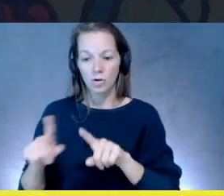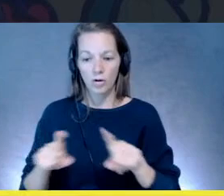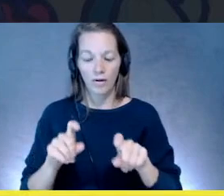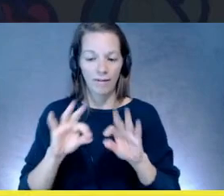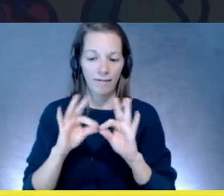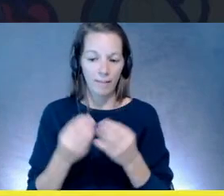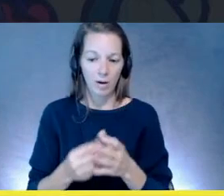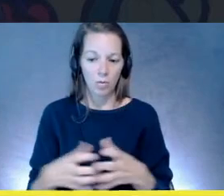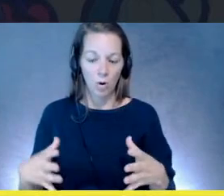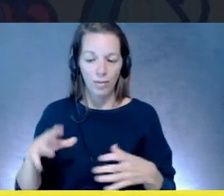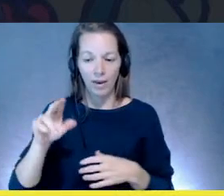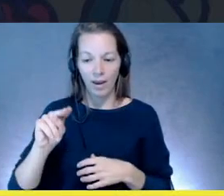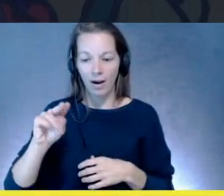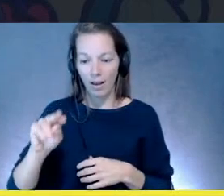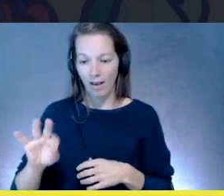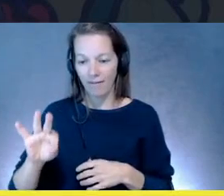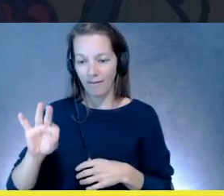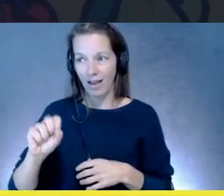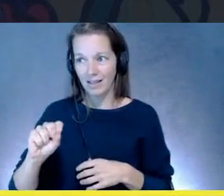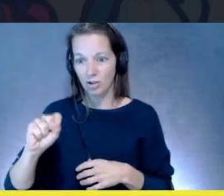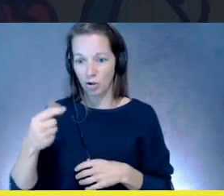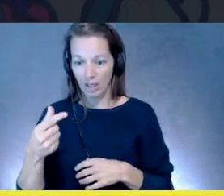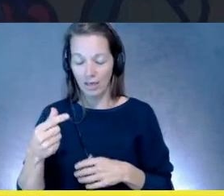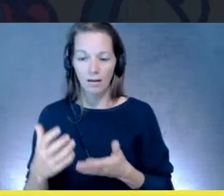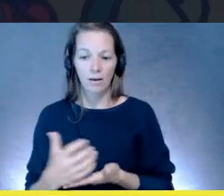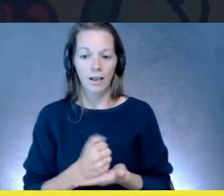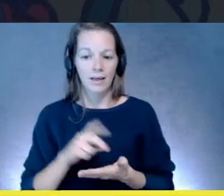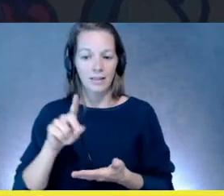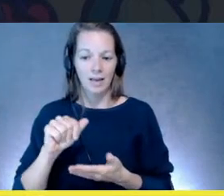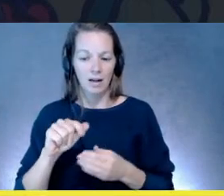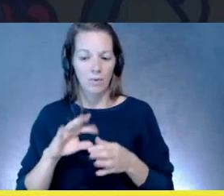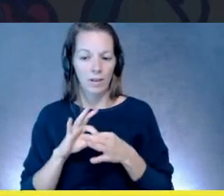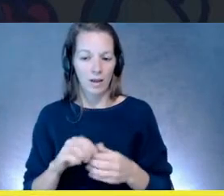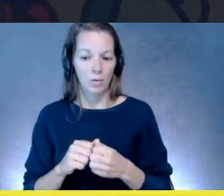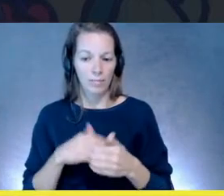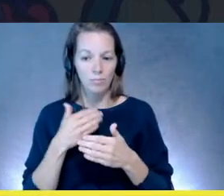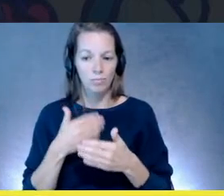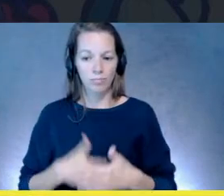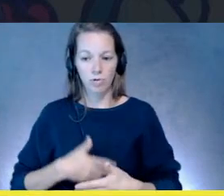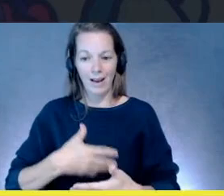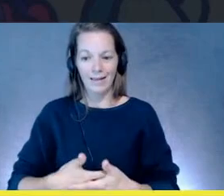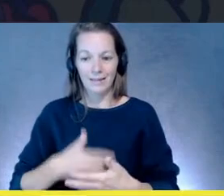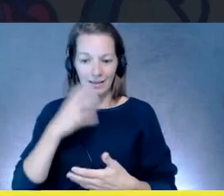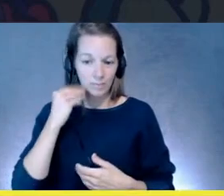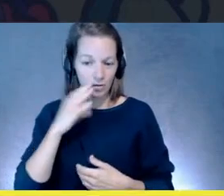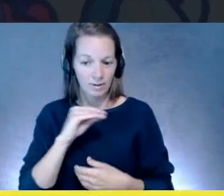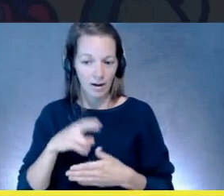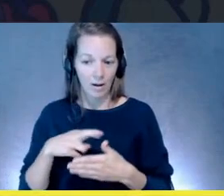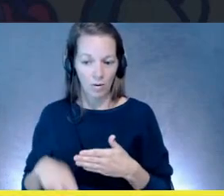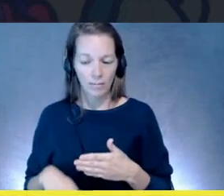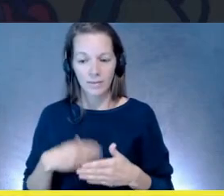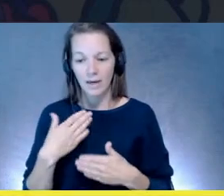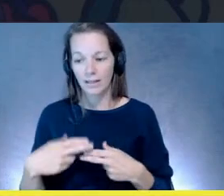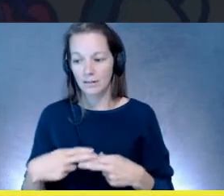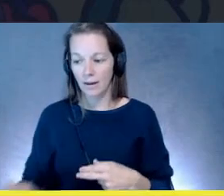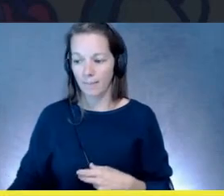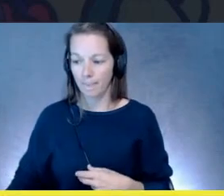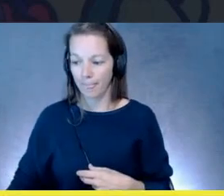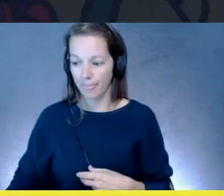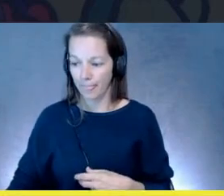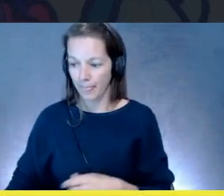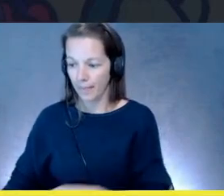or NSFG, which also collects data on pregnancy experiences and outcomes. Next slide, please.